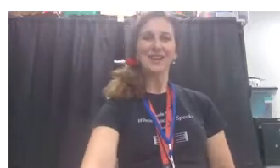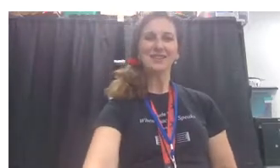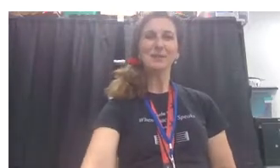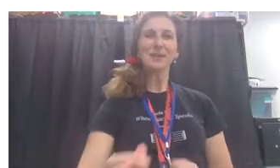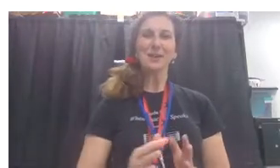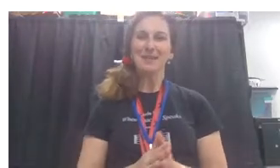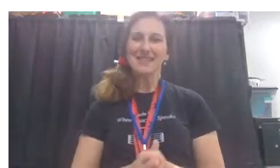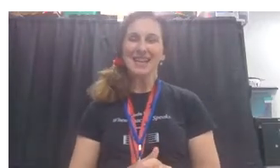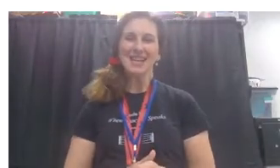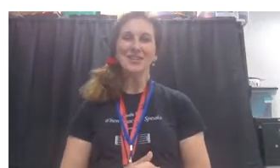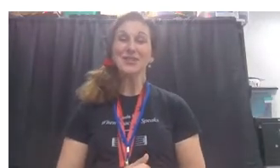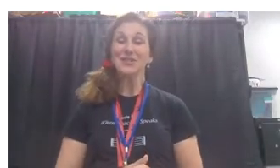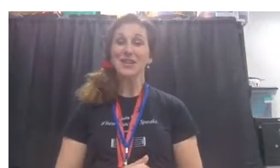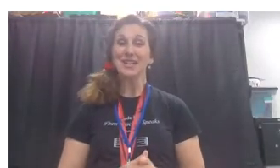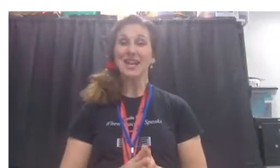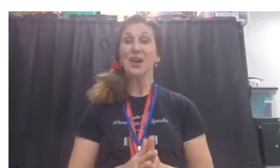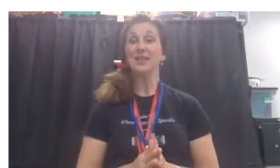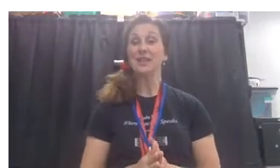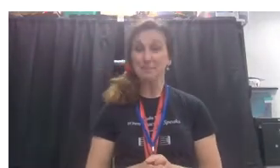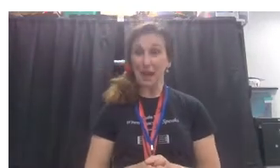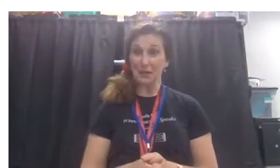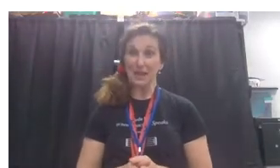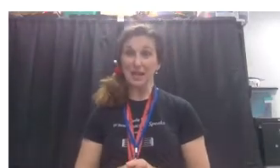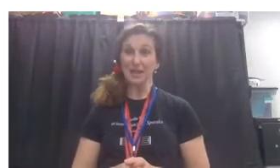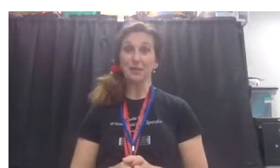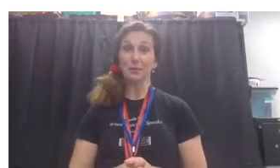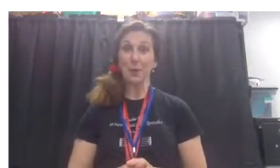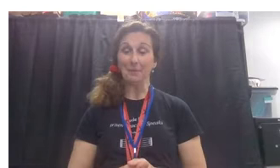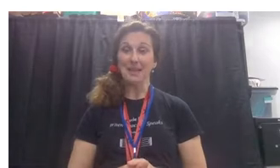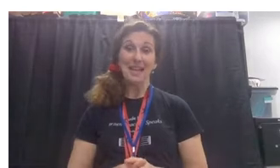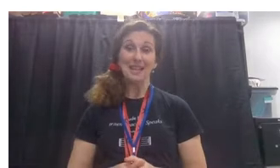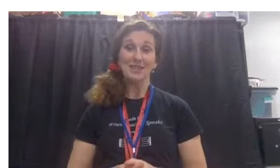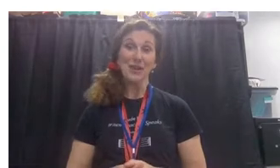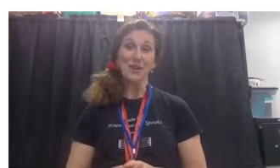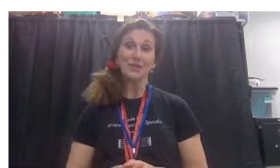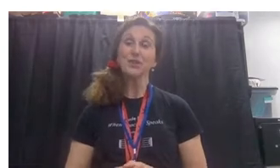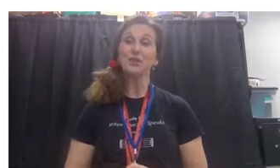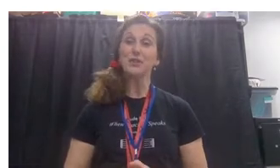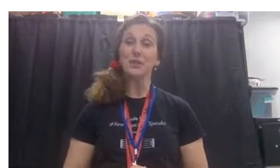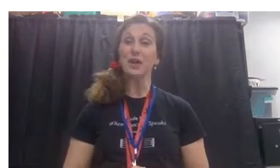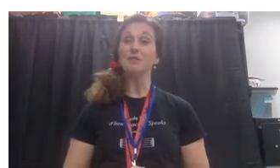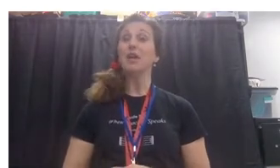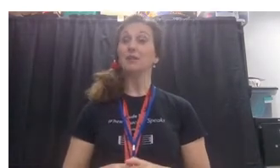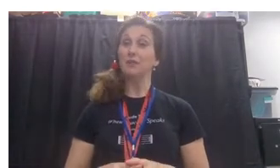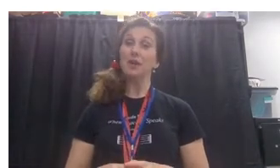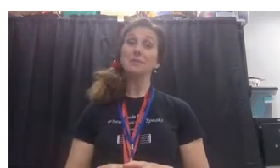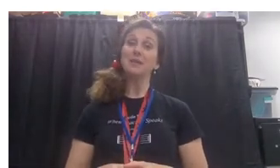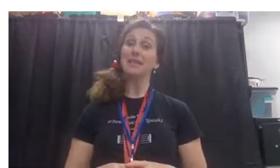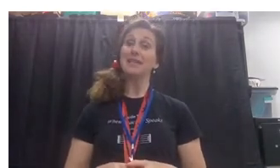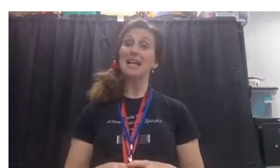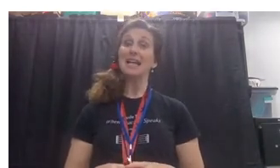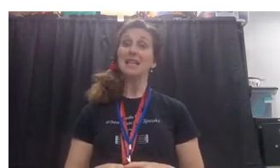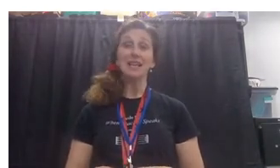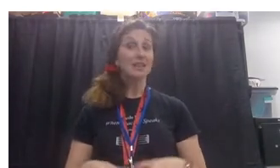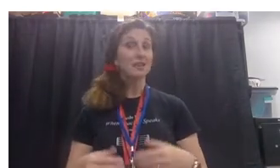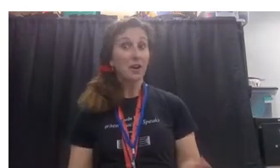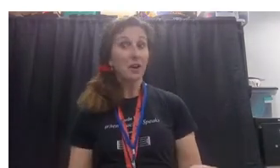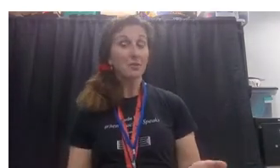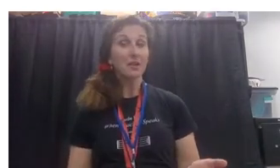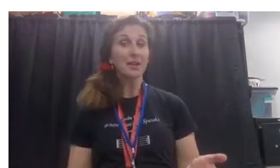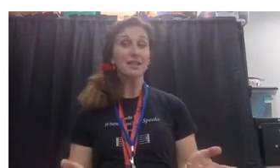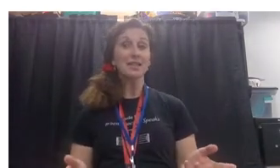Hello, friends. So we're going to be singing a new song today called The Spider in the Web. And this song is to the tune of The Farmer in the Dell,